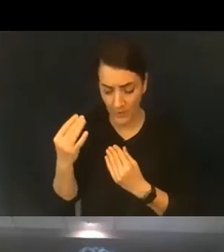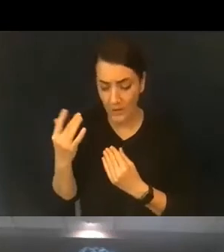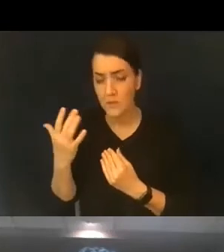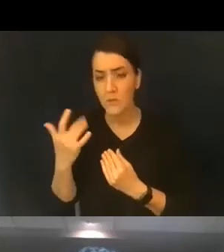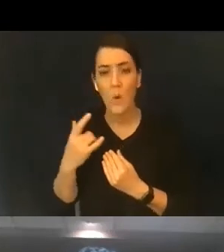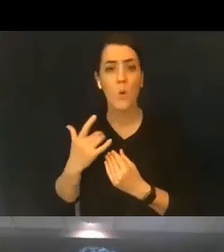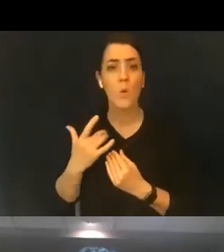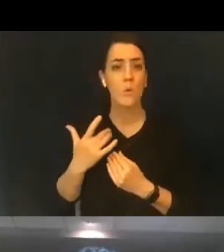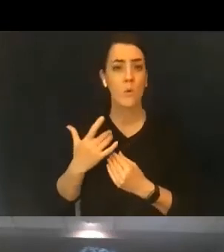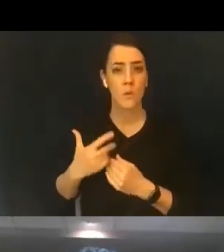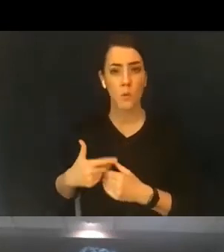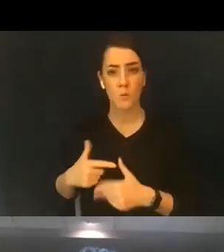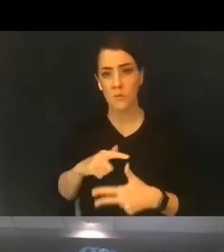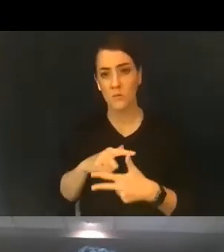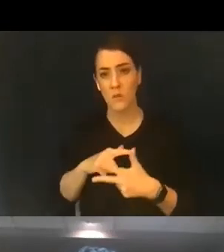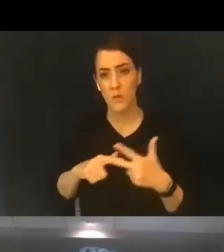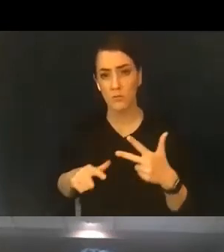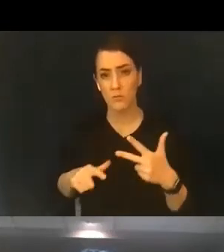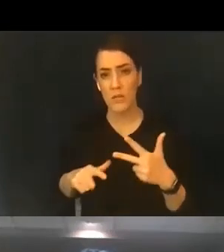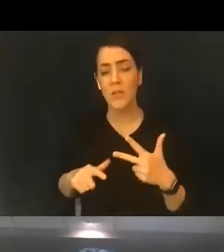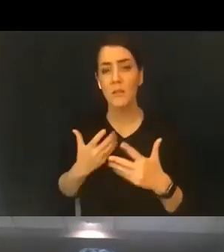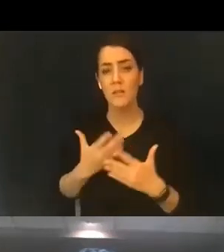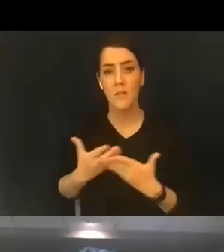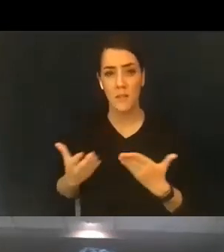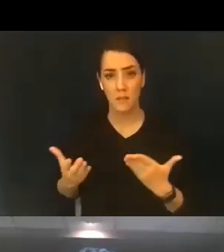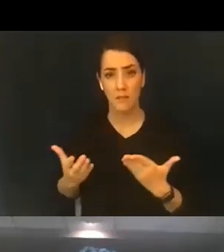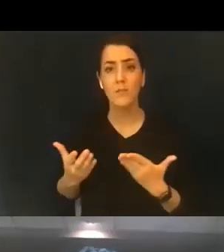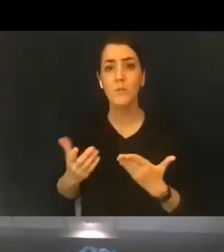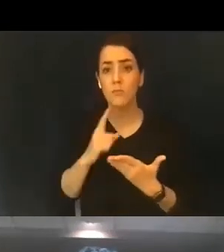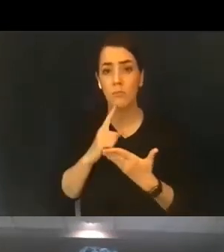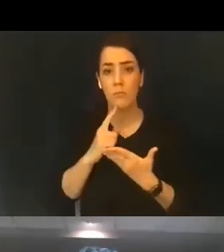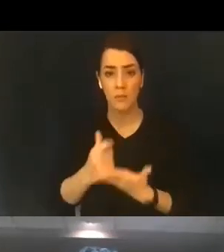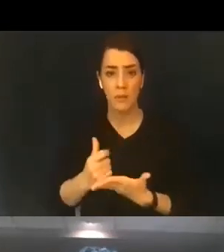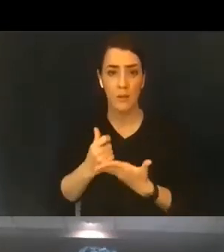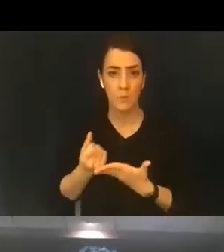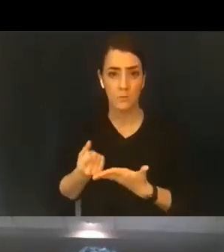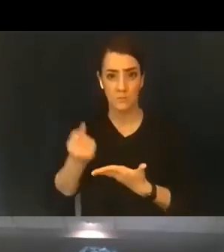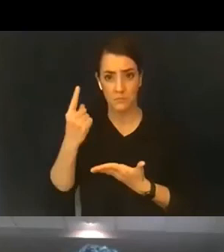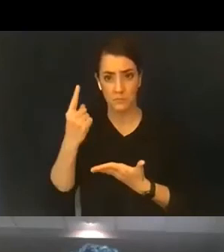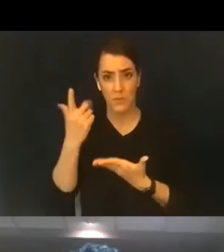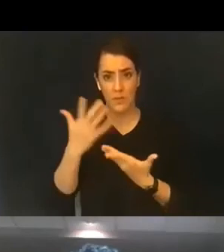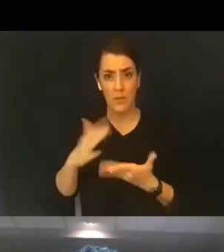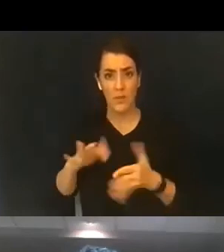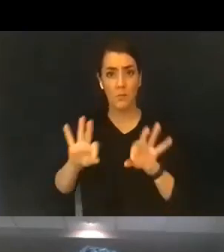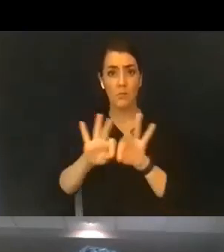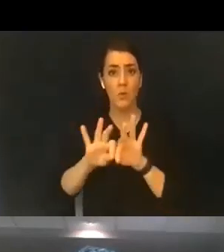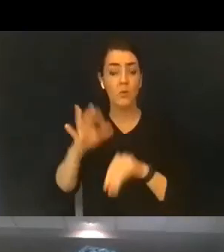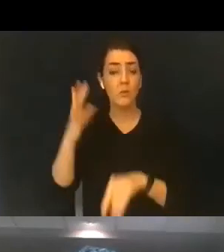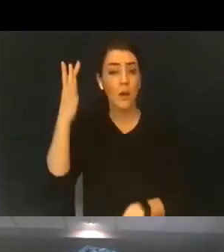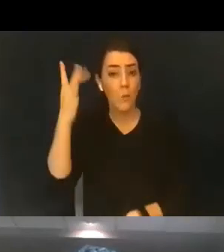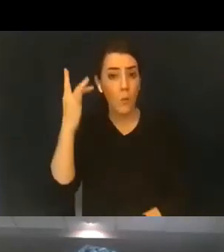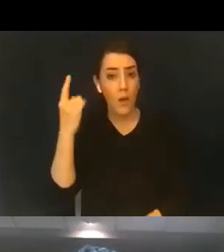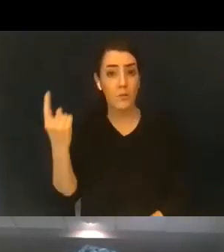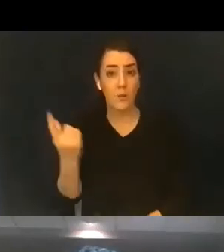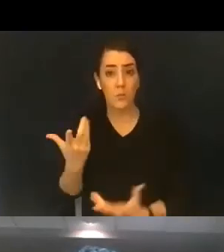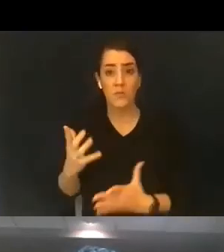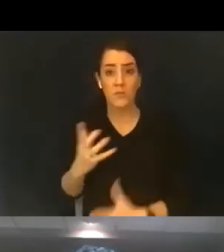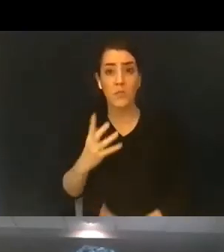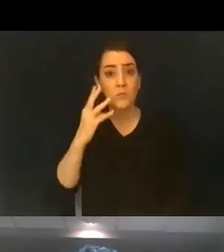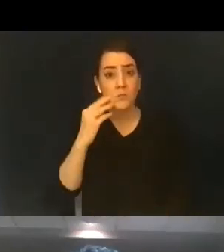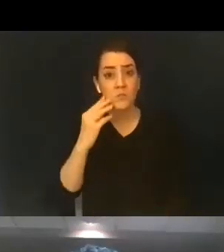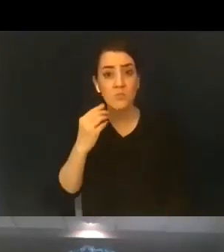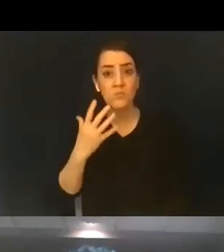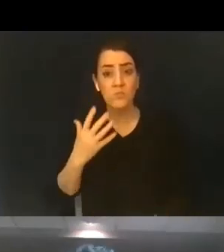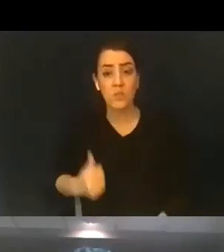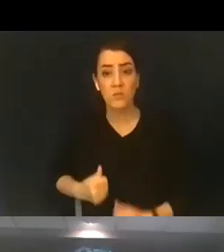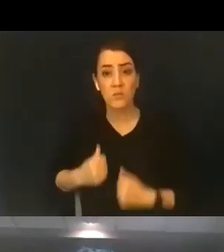importance of why someone who is a genocide survivor is here, and what we need to do to